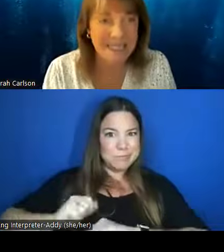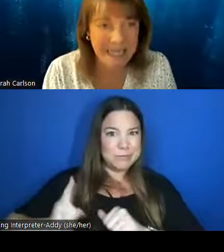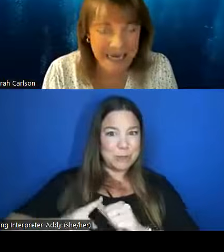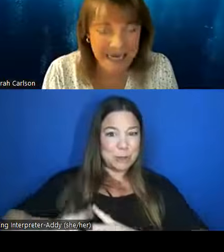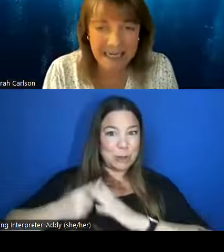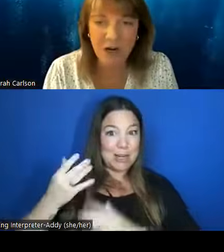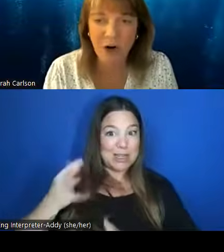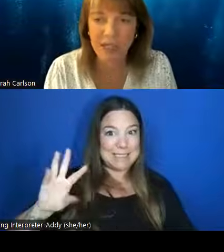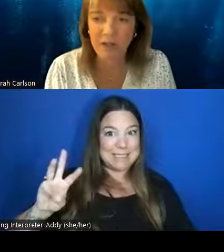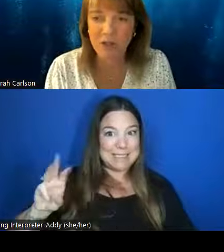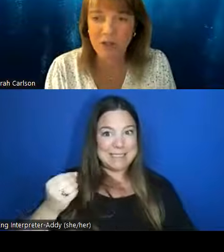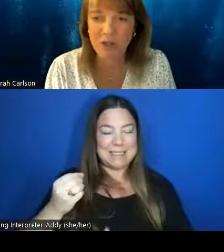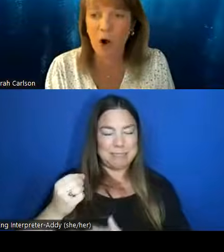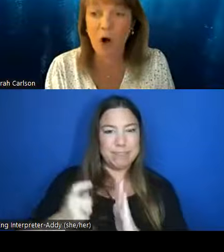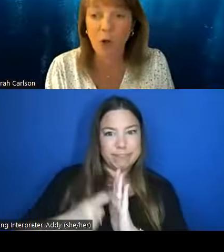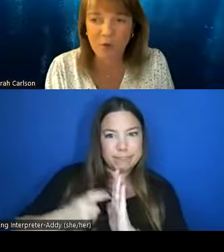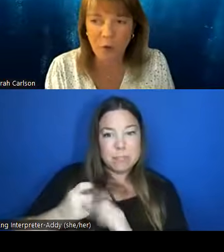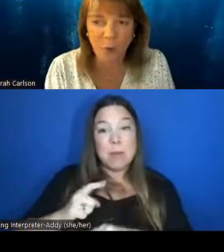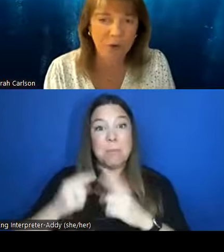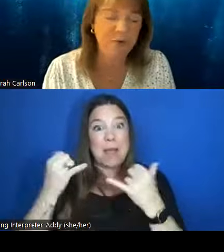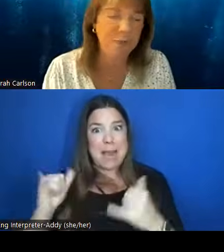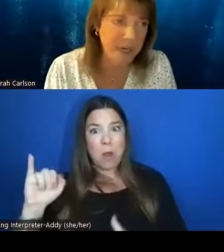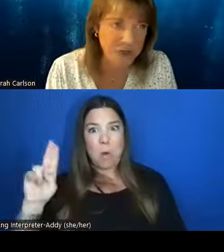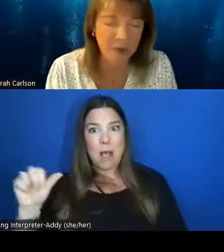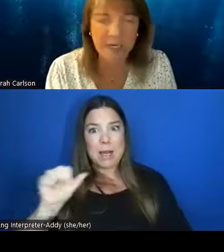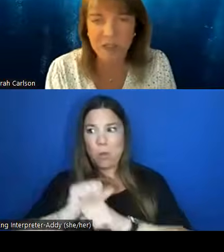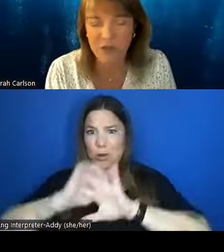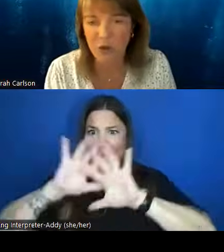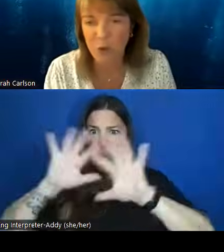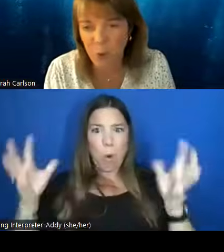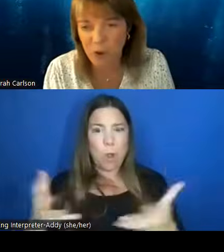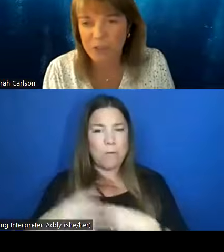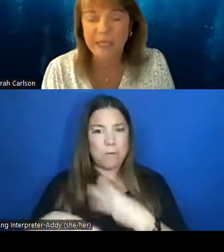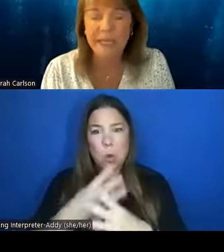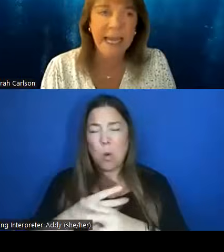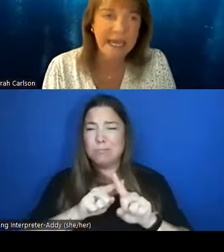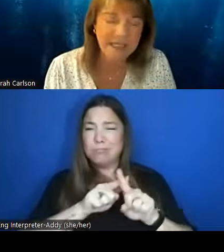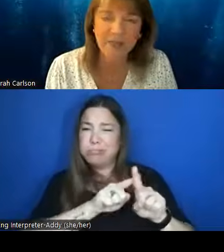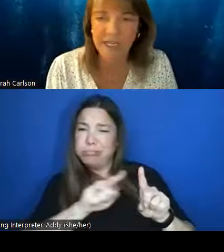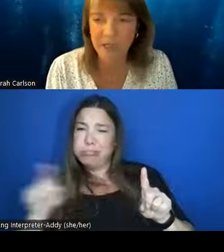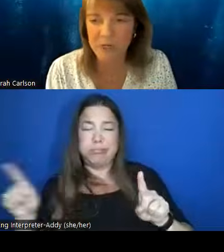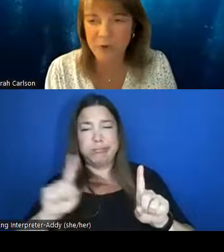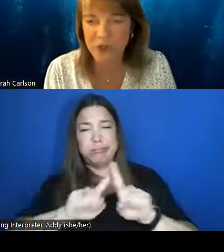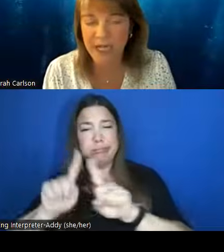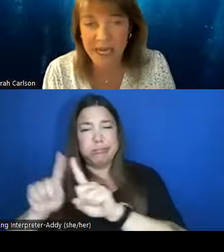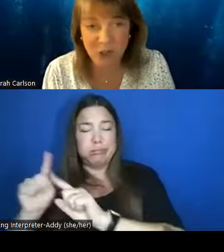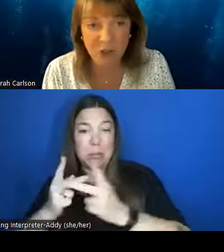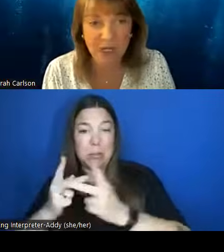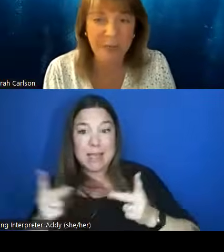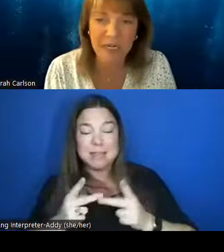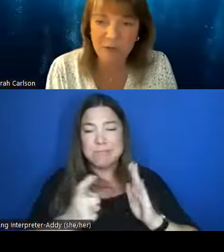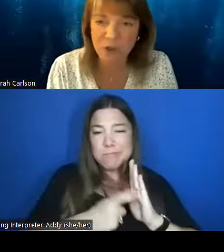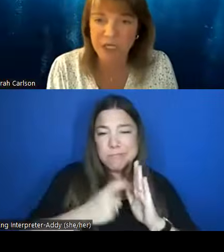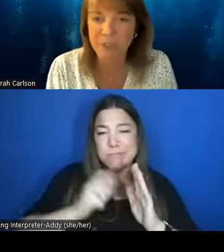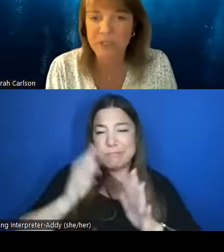But today, INA archaeologists work all over the world, from the Mediterranean to the New World, excavating and researching ancient